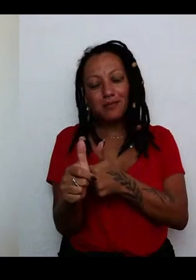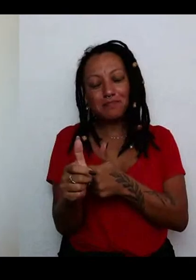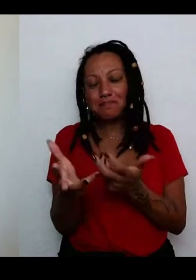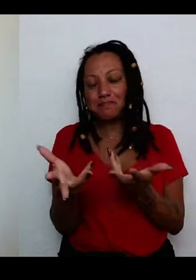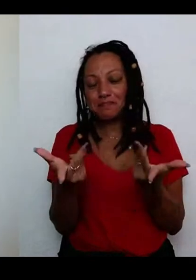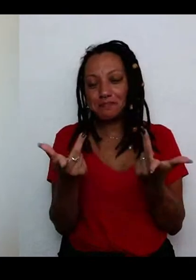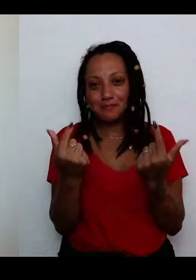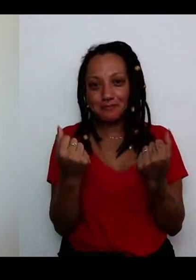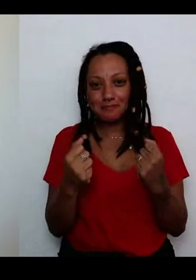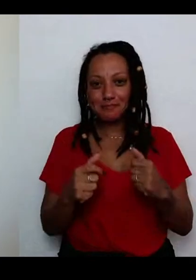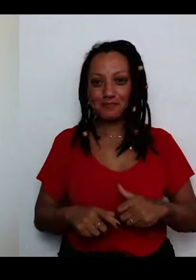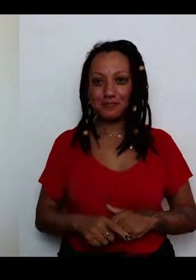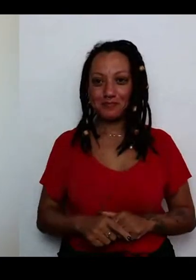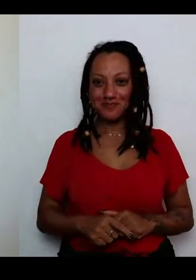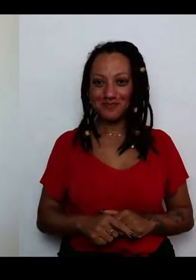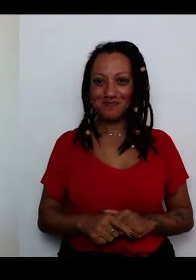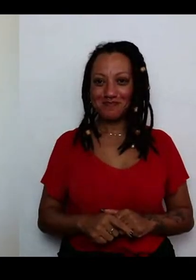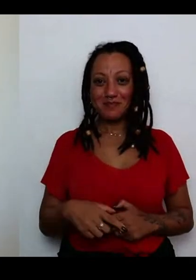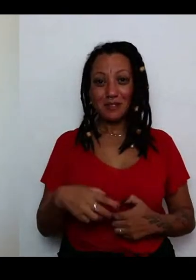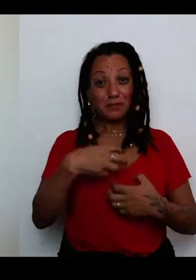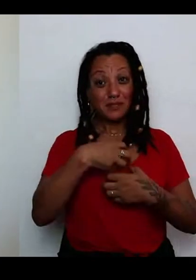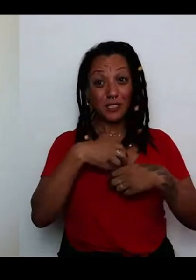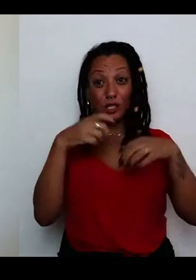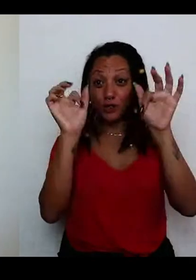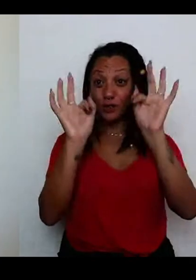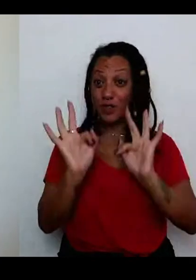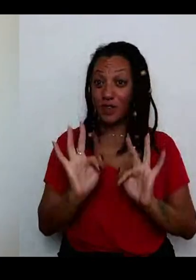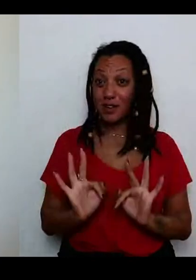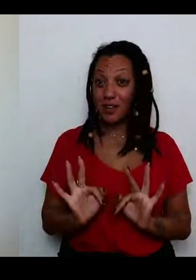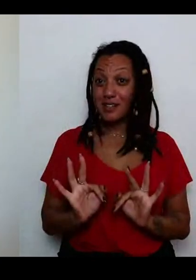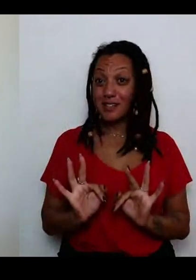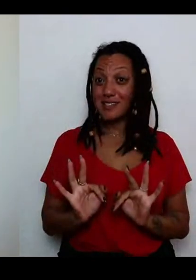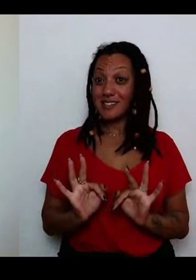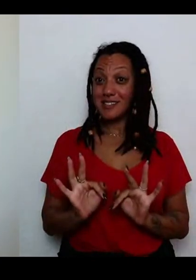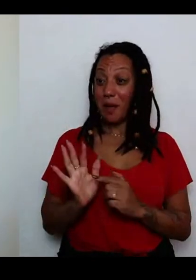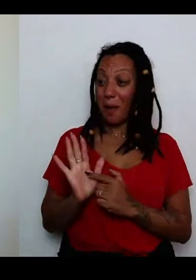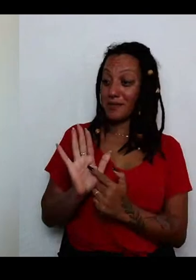today I'm going to share my screen